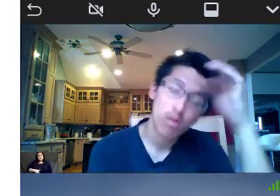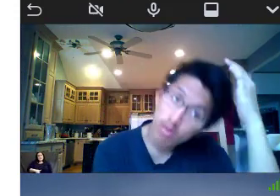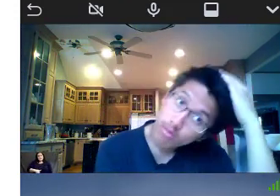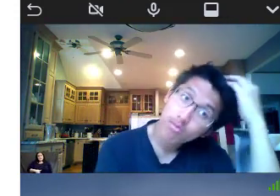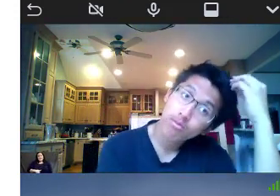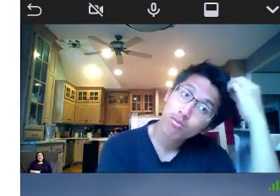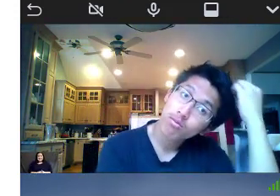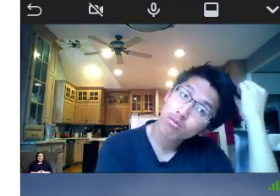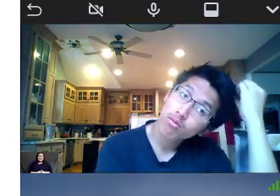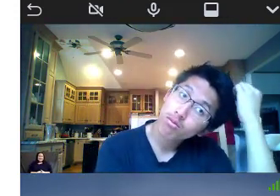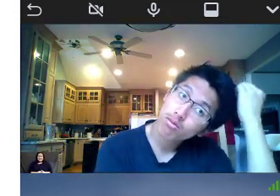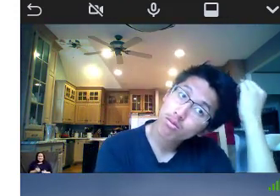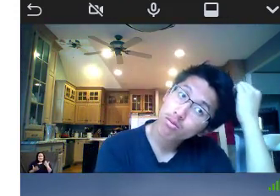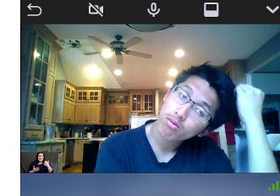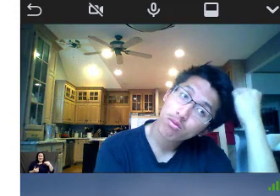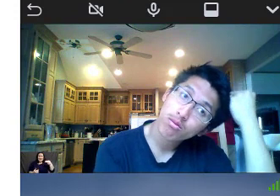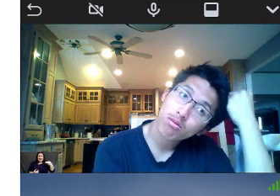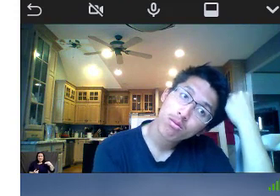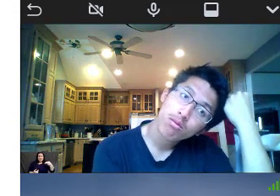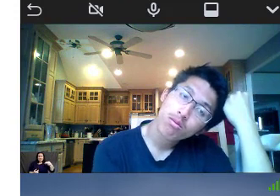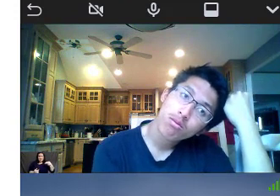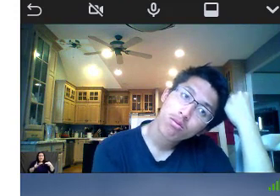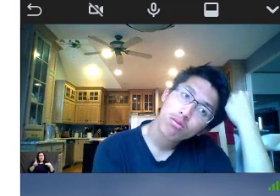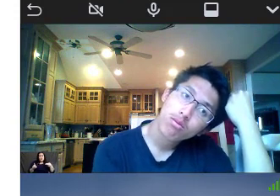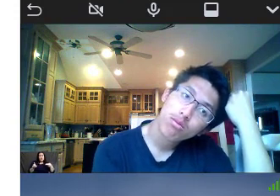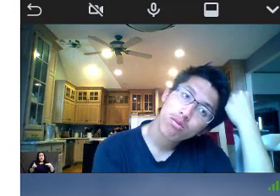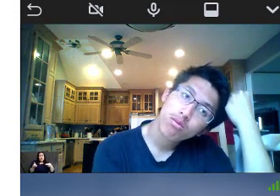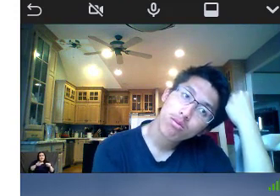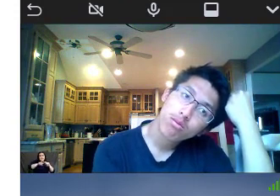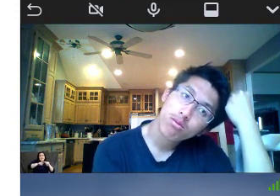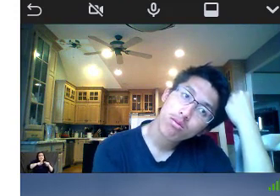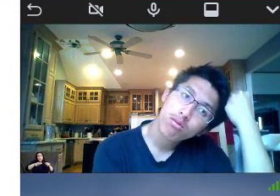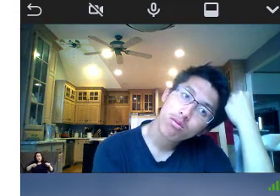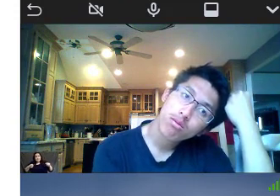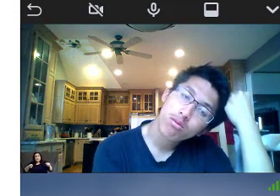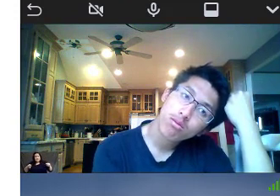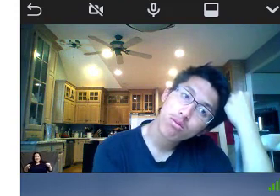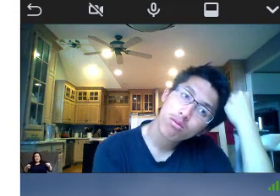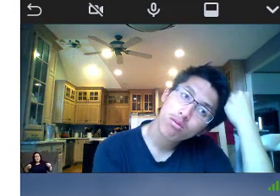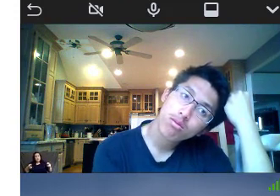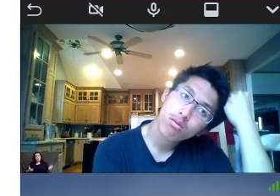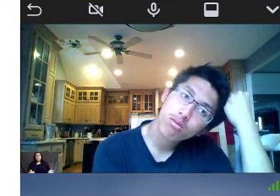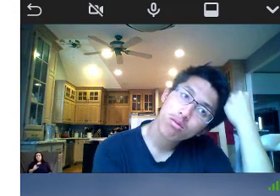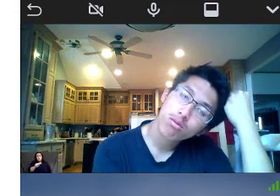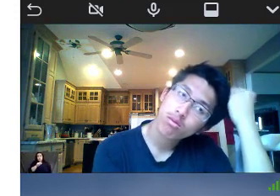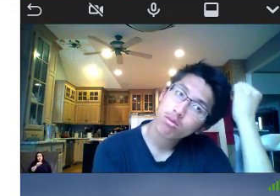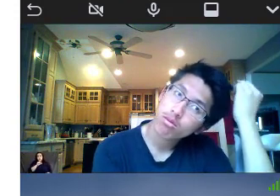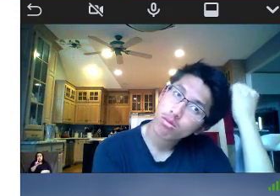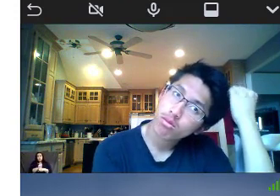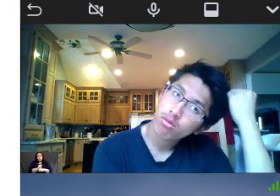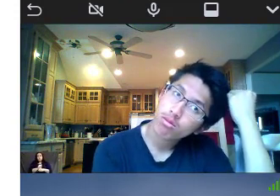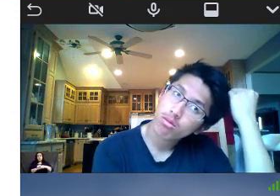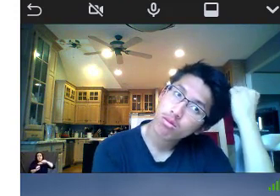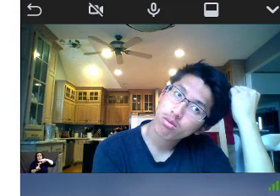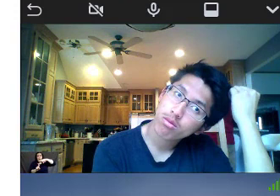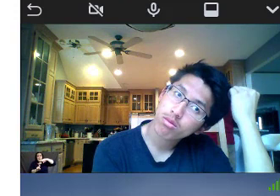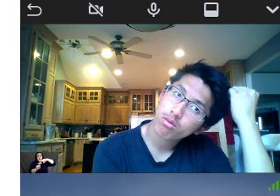X increases, right? And that's what we see in this equation, that X is in the denominator.